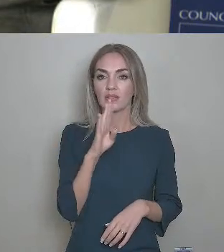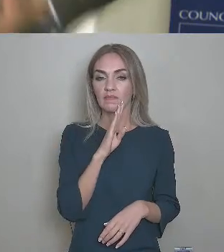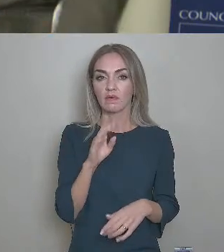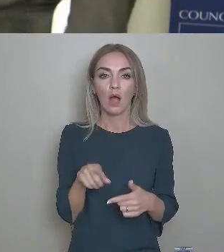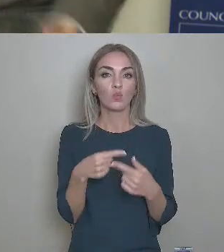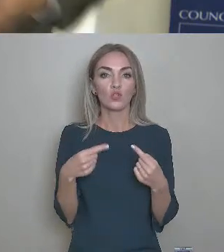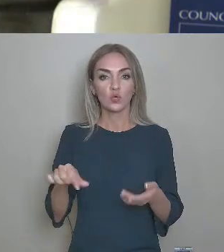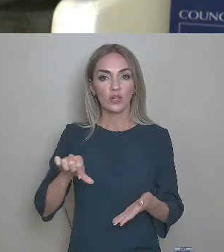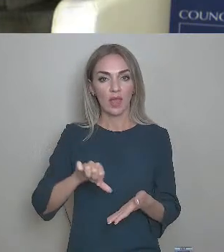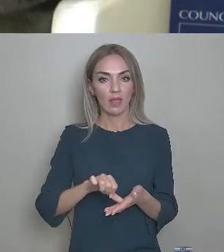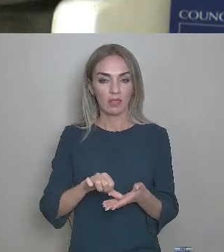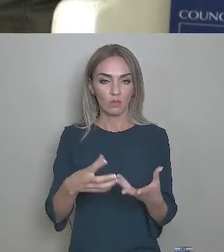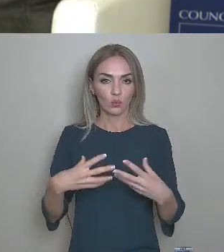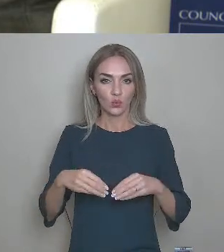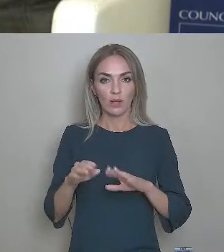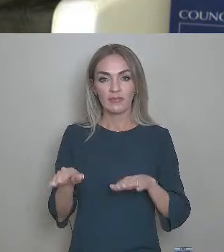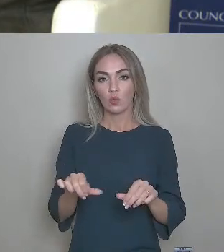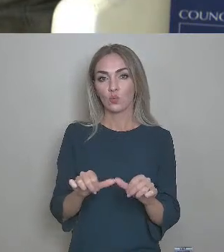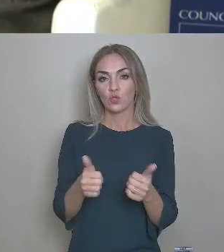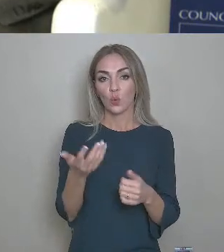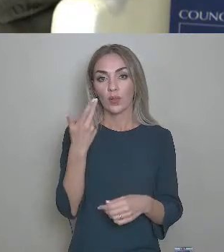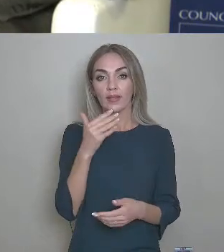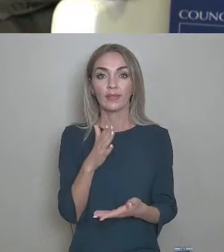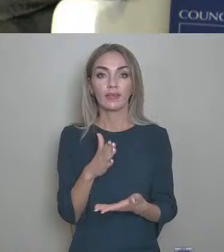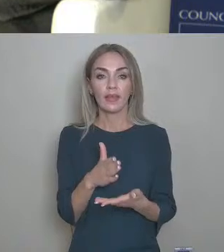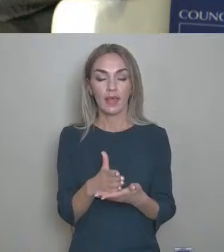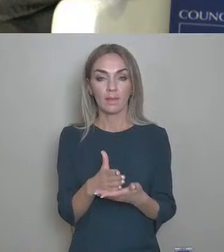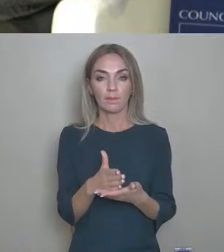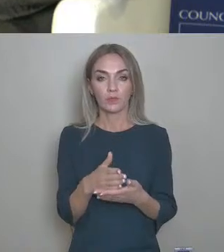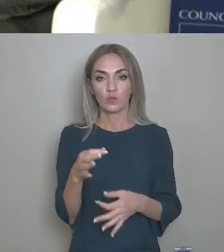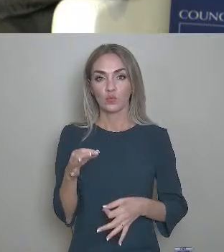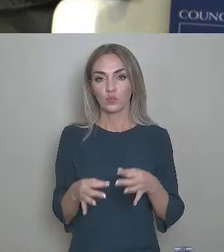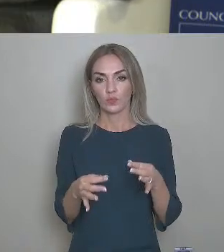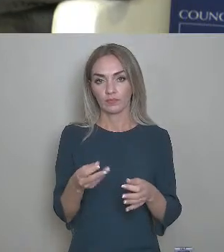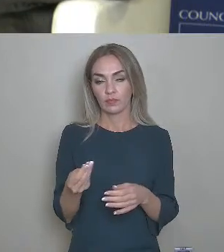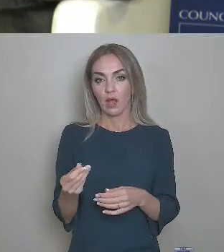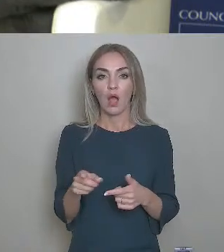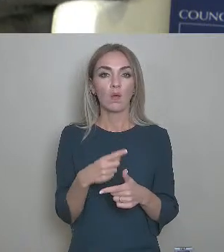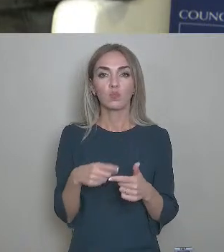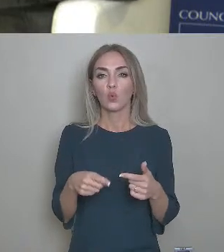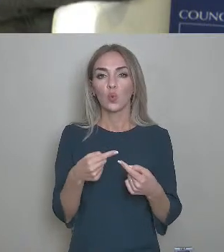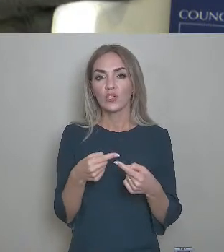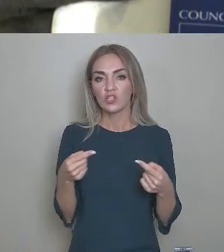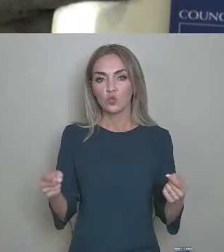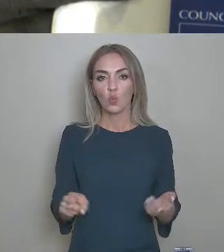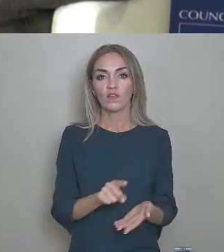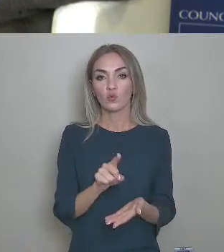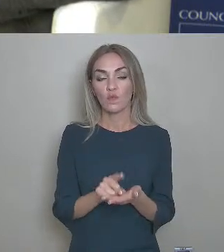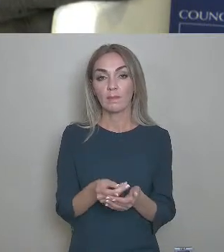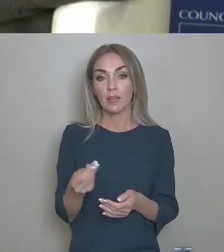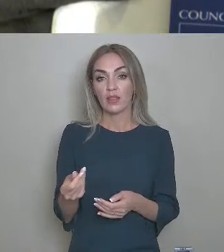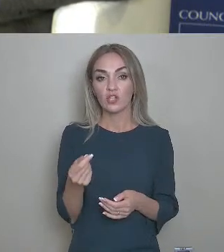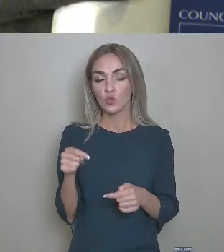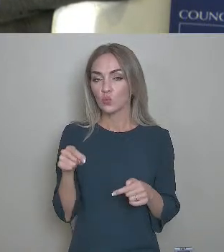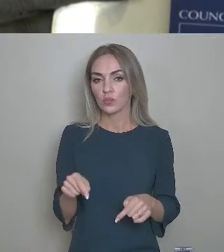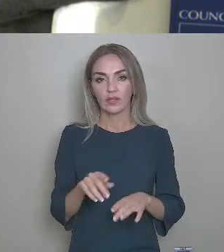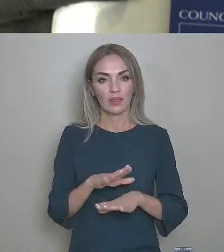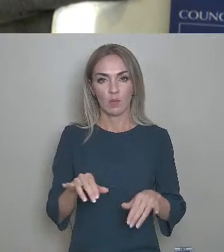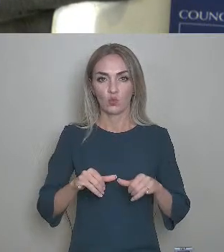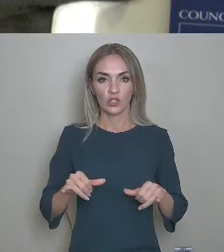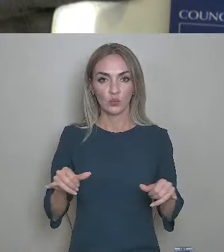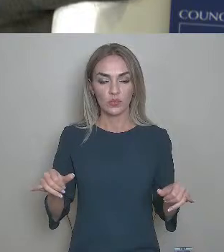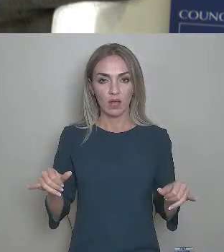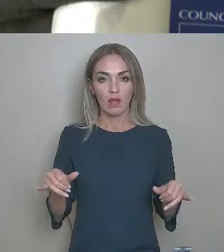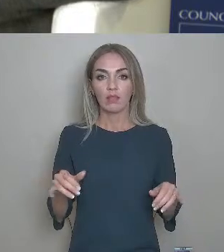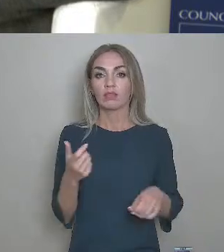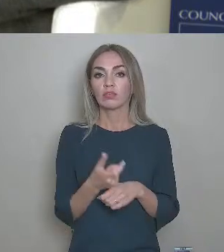to do with the senior parents or spouses after divorce, and there is a court ruling on